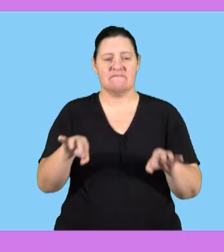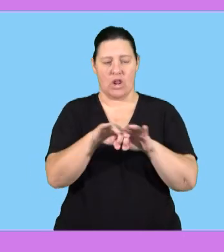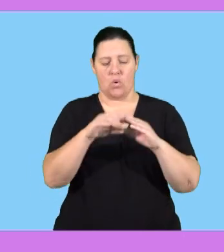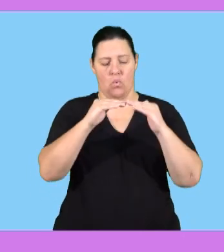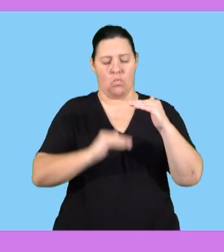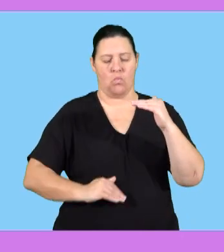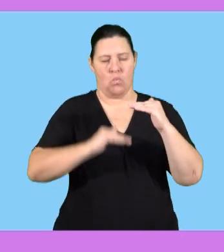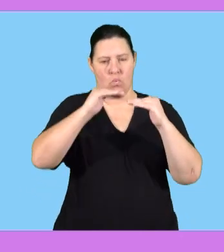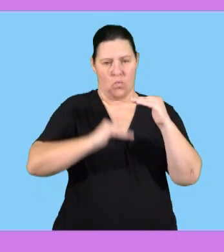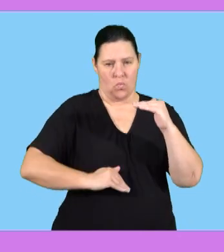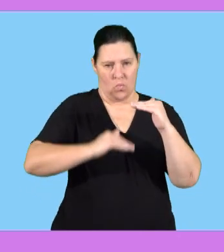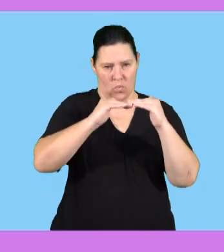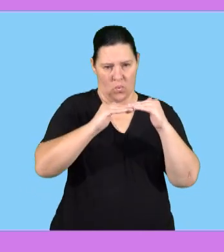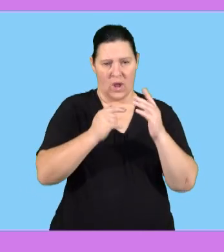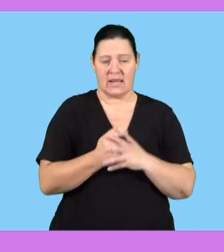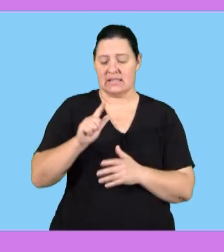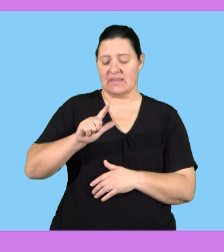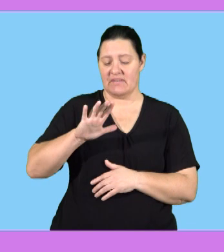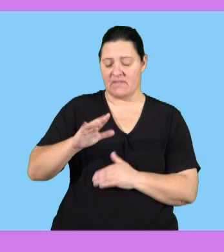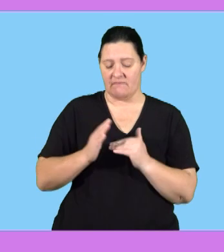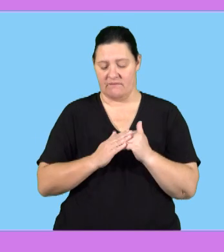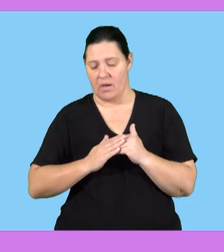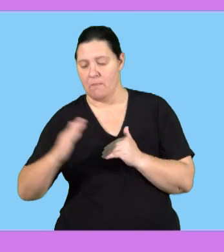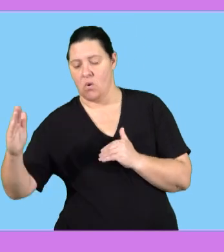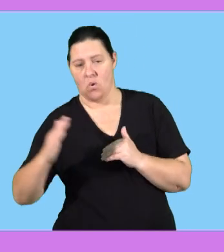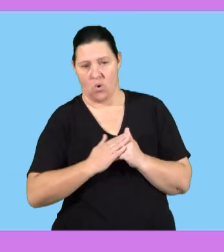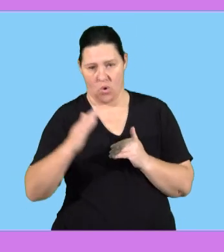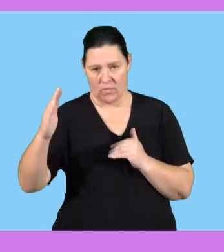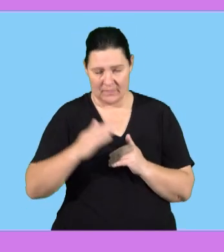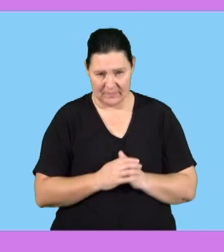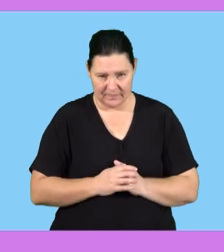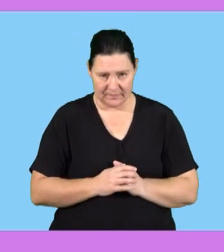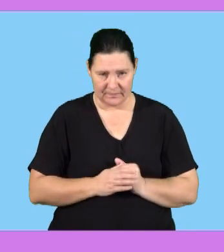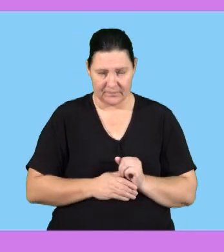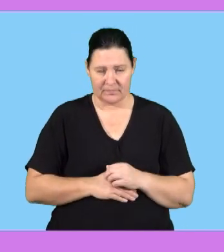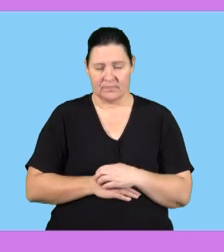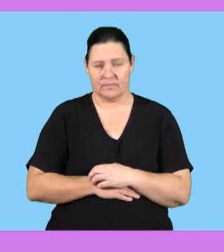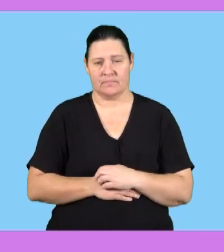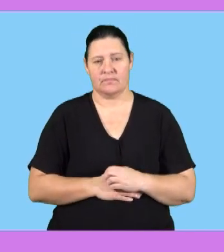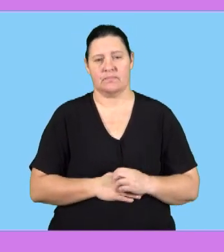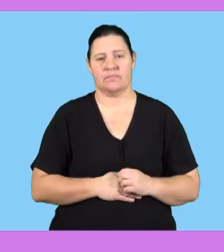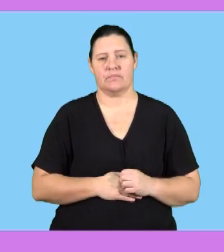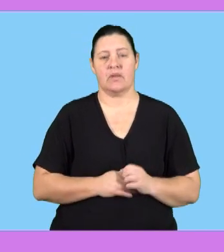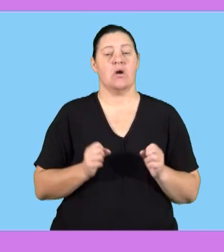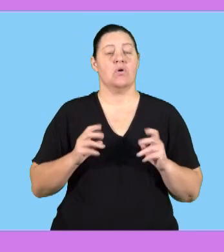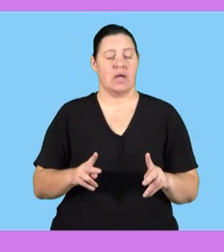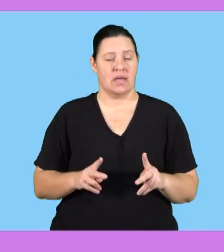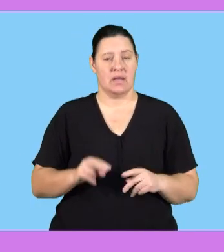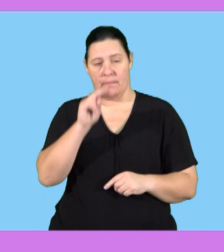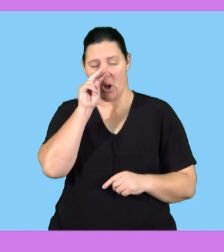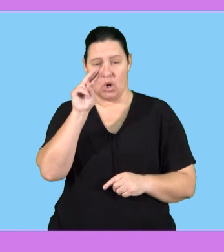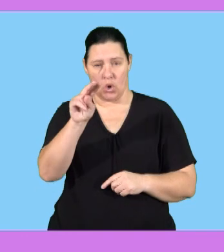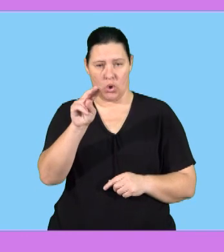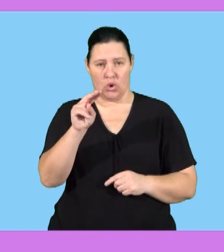lie below the 25th percentile, and that 75% of the values lie above the 25th percentile. Okay, we'll